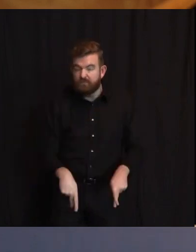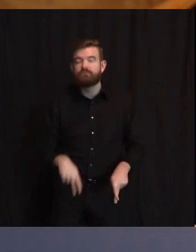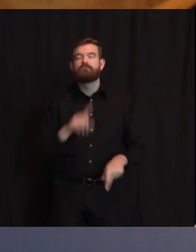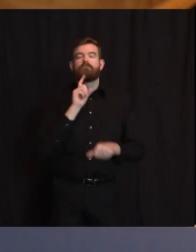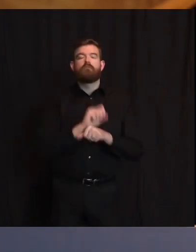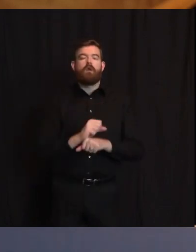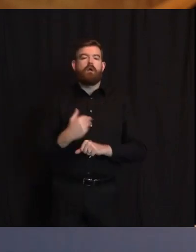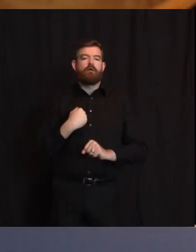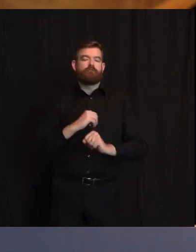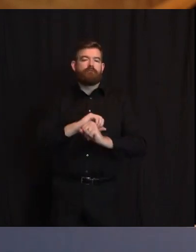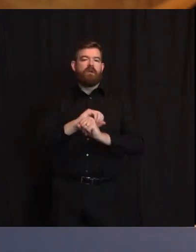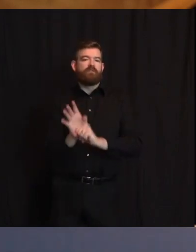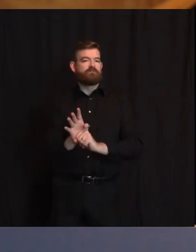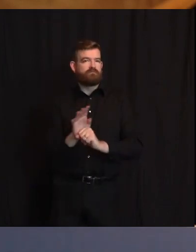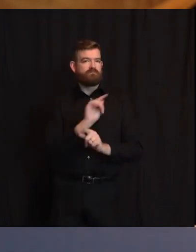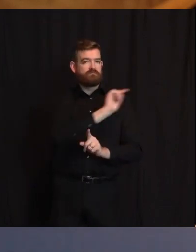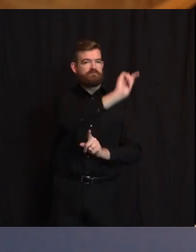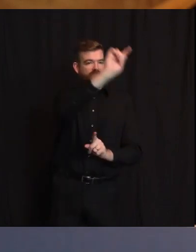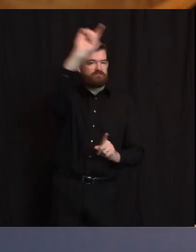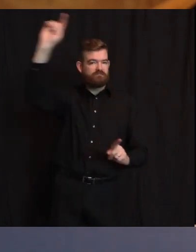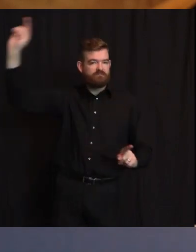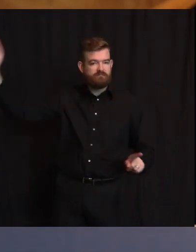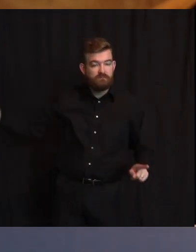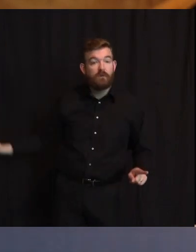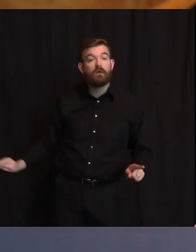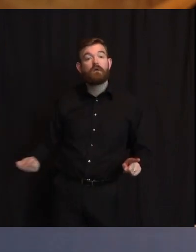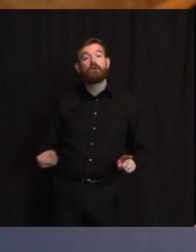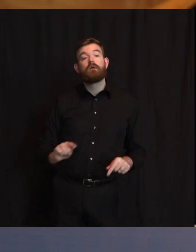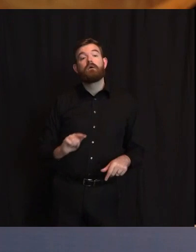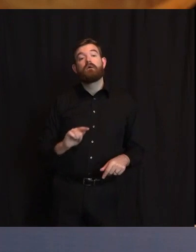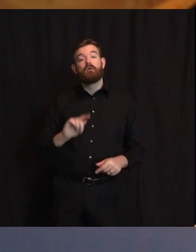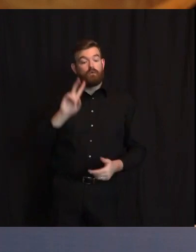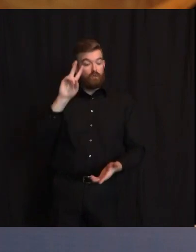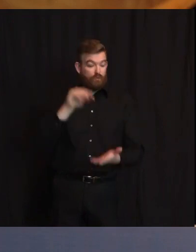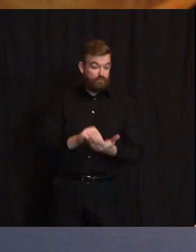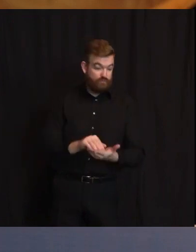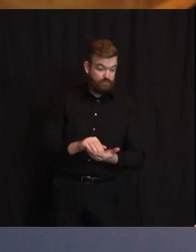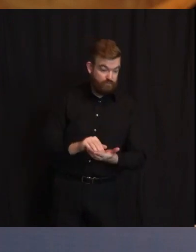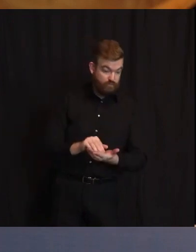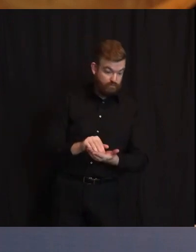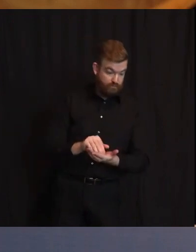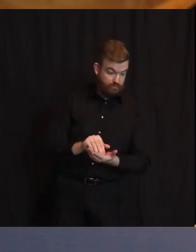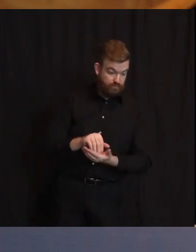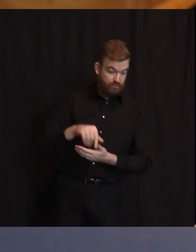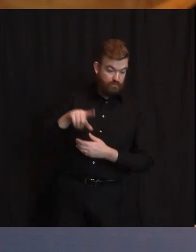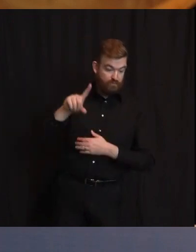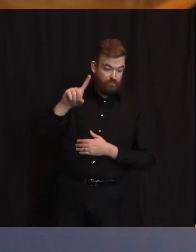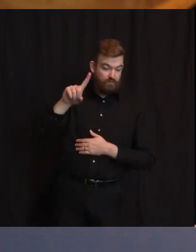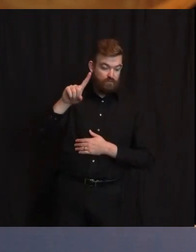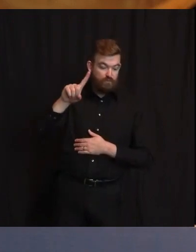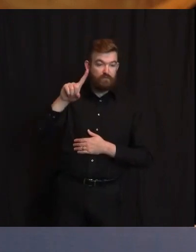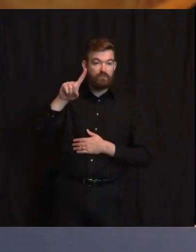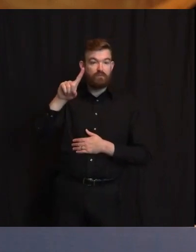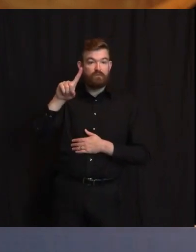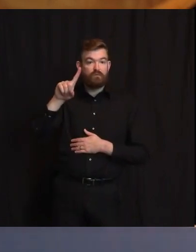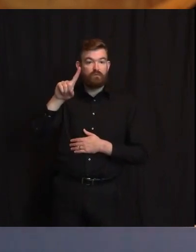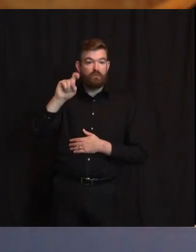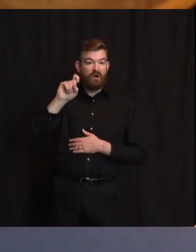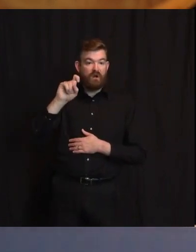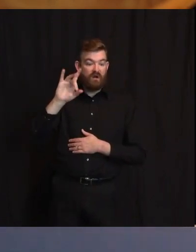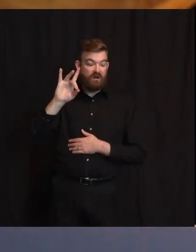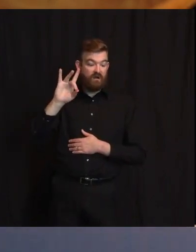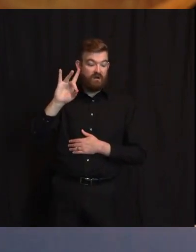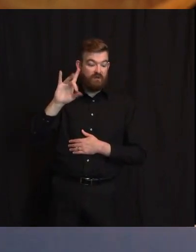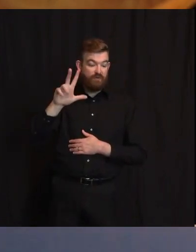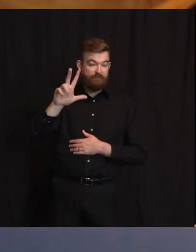now 2,183 fatalities in our state. The underlying conditions that we know for